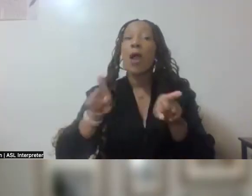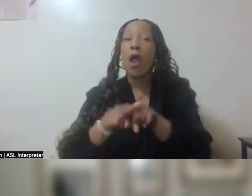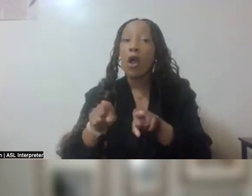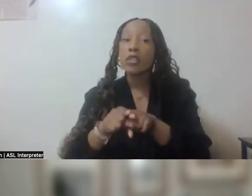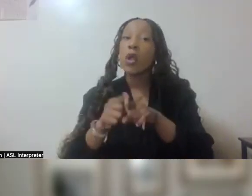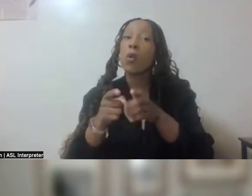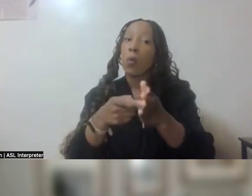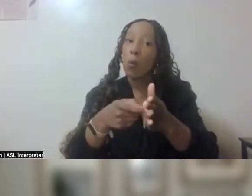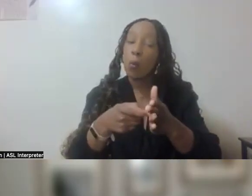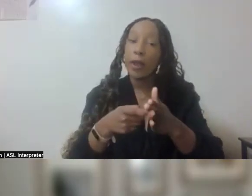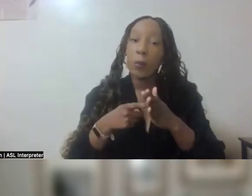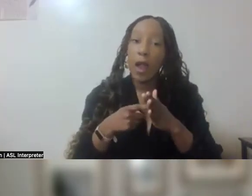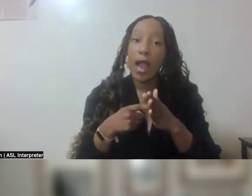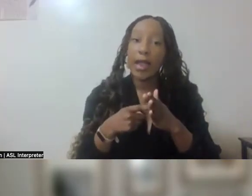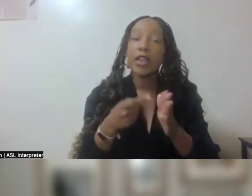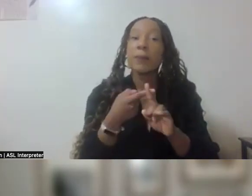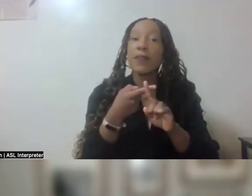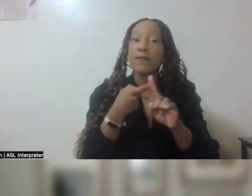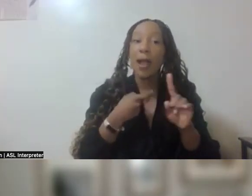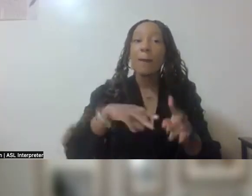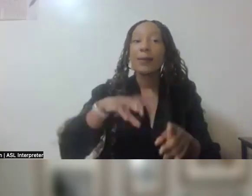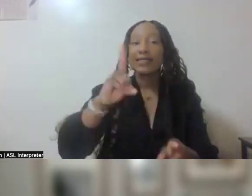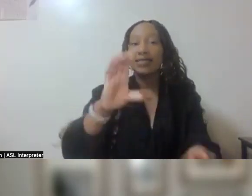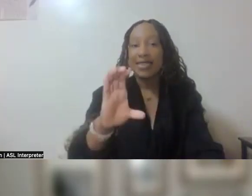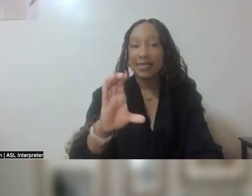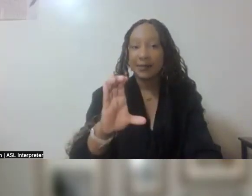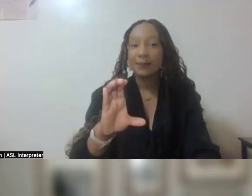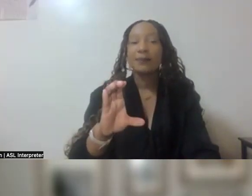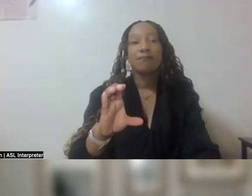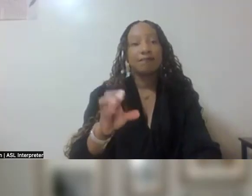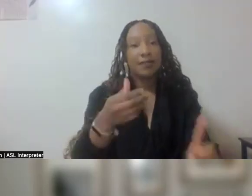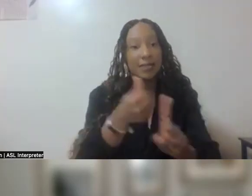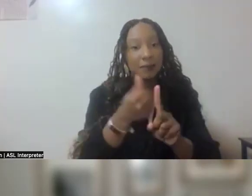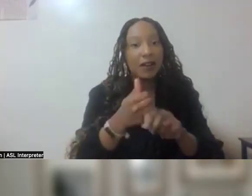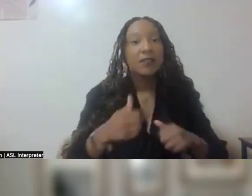to be from the District of Columbia, district residents.